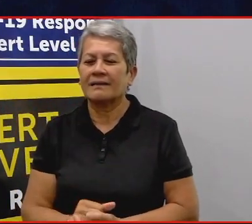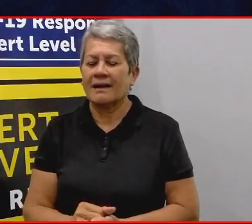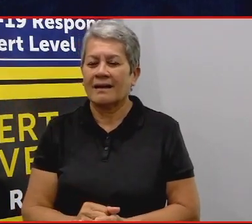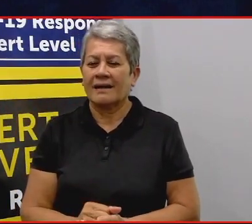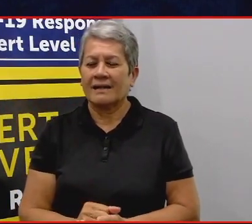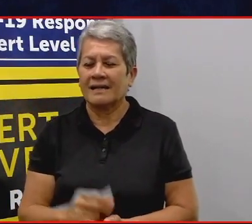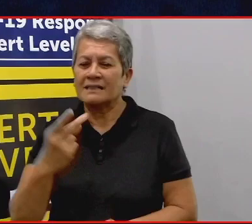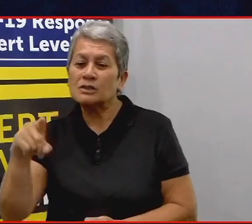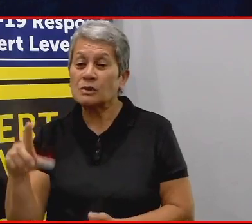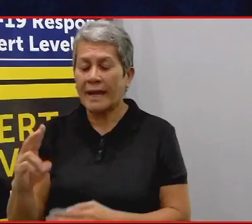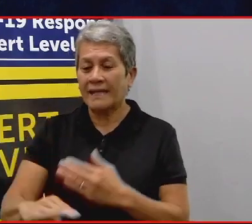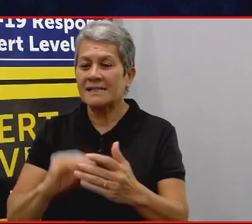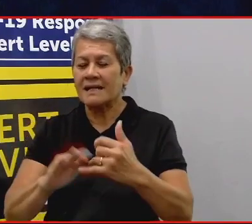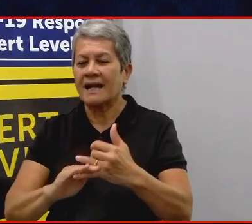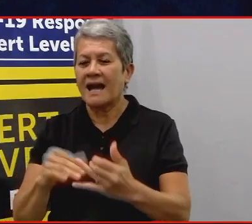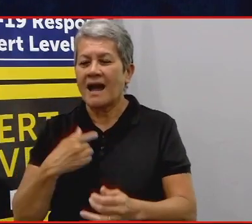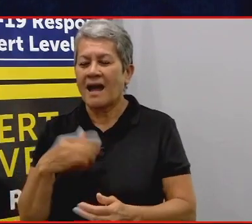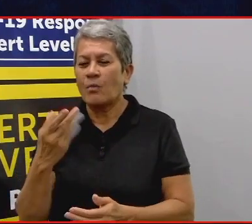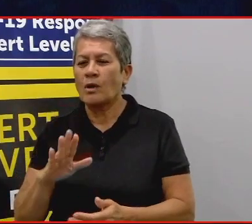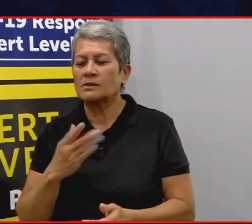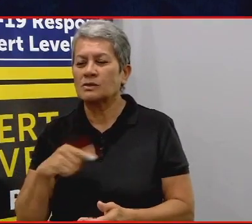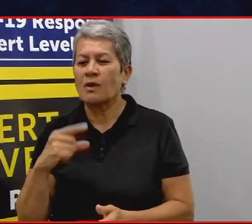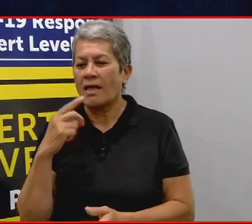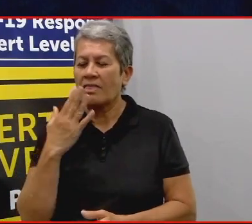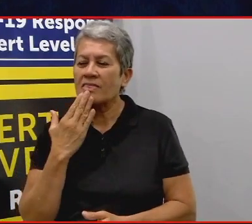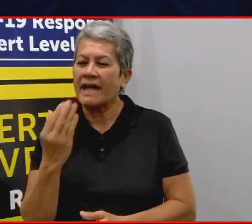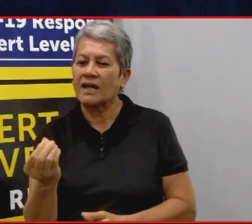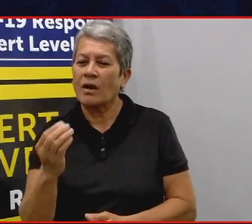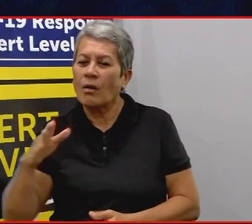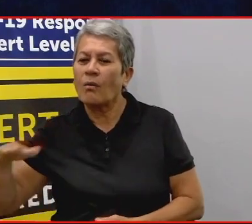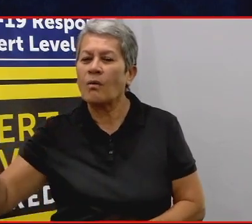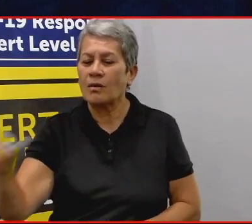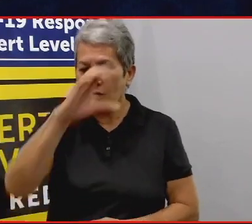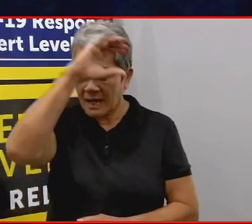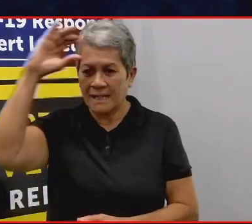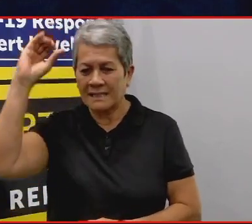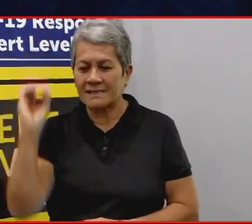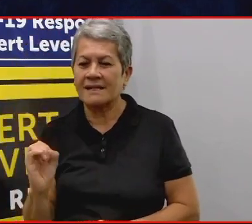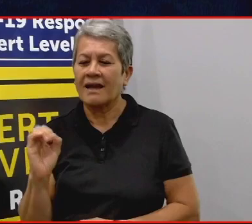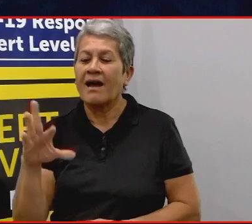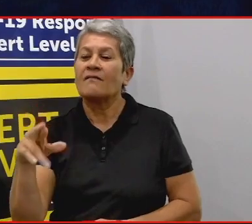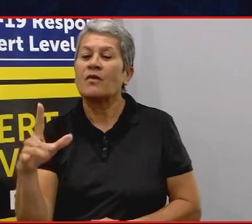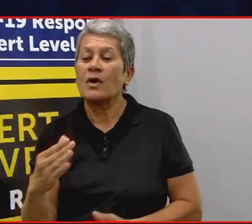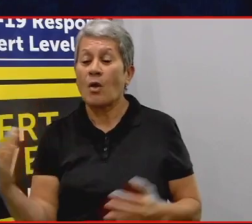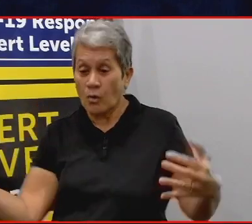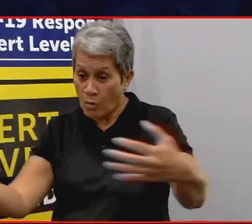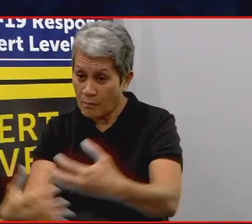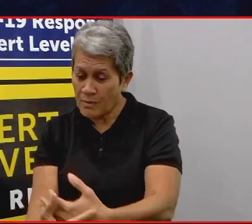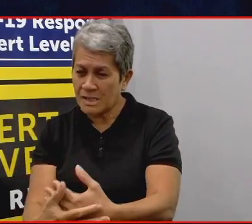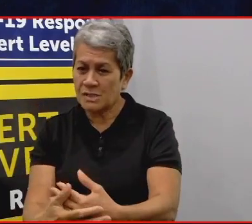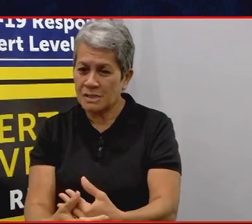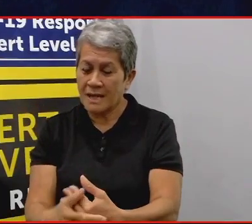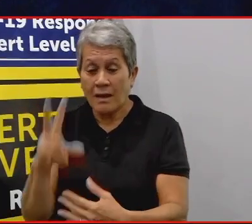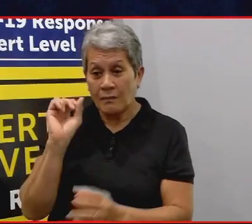Finally, I'd like to again express my sincere thanks to all Cook Islanders for your cooperation, for your vigilance and